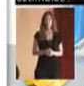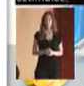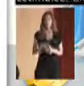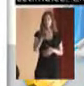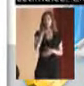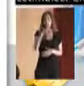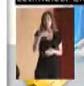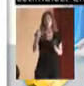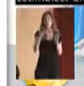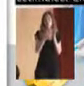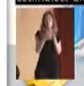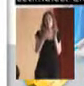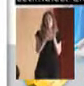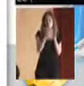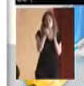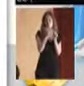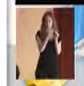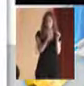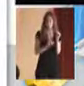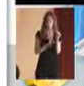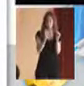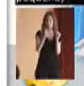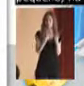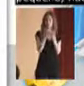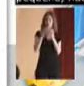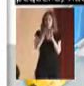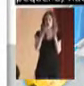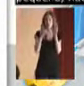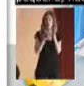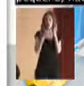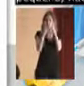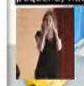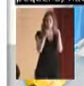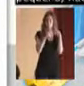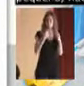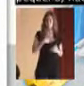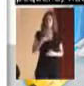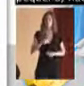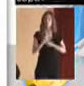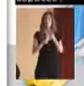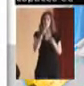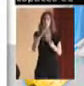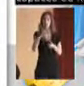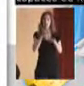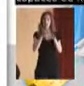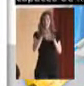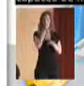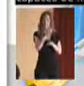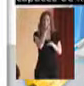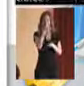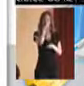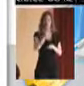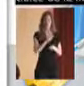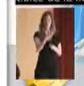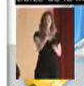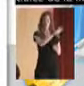phosphanes. Given that the resolution is small, we need to have algorithms that are able to extract the most useful features of